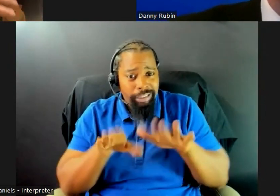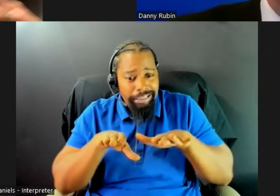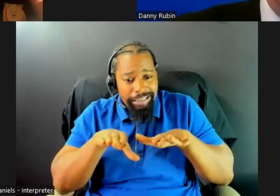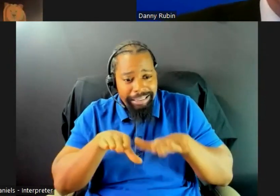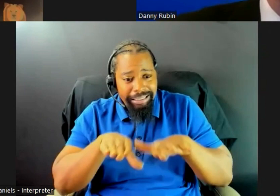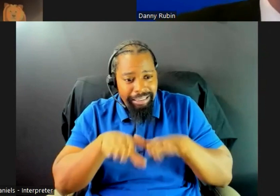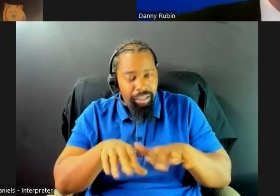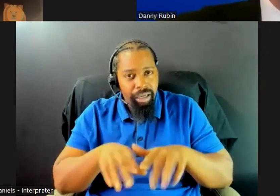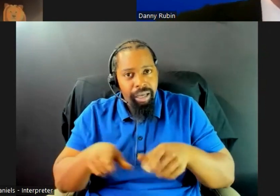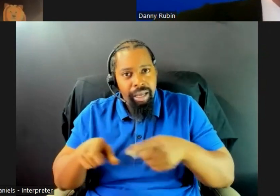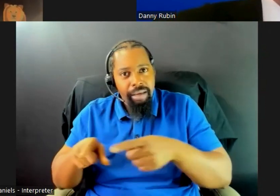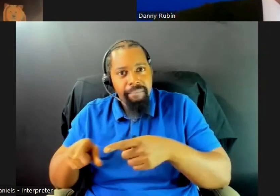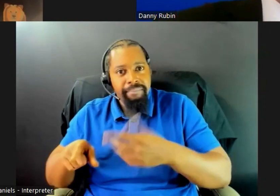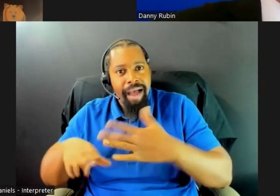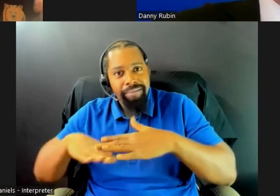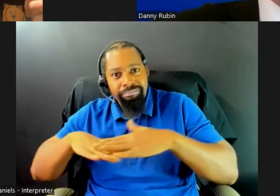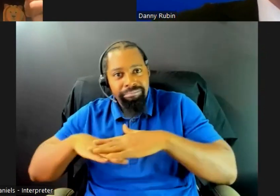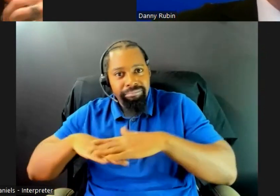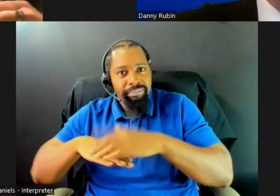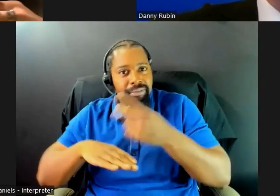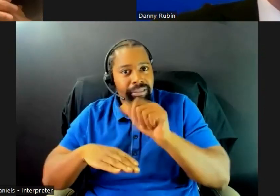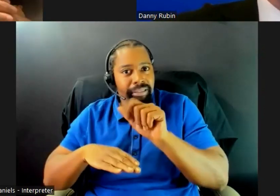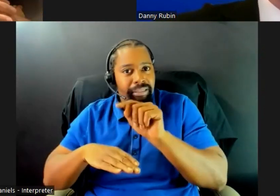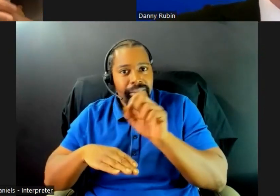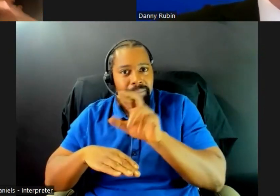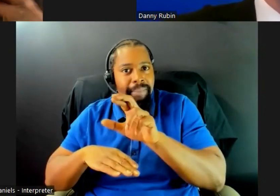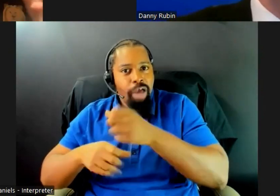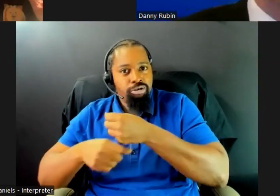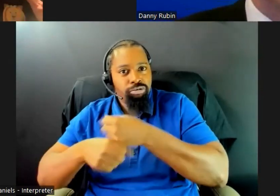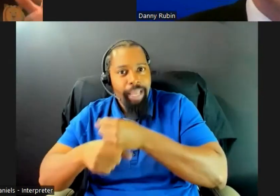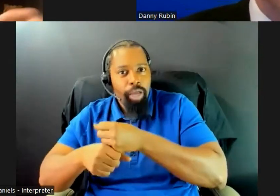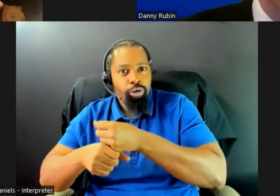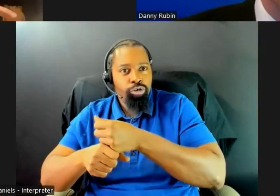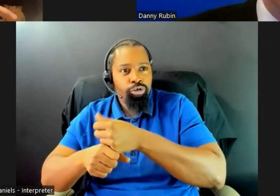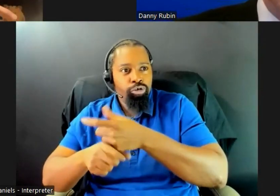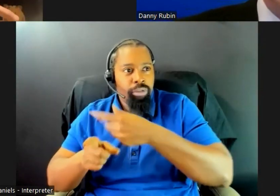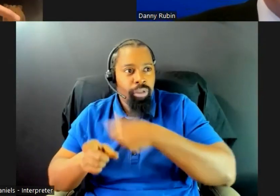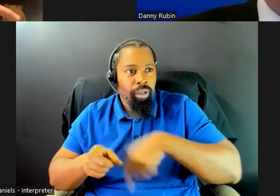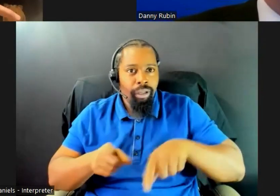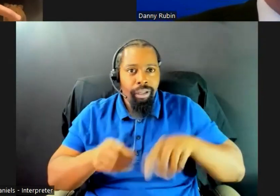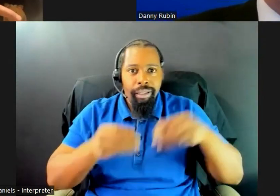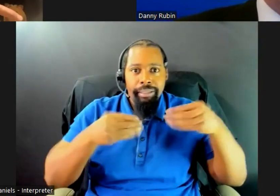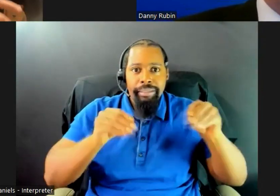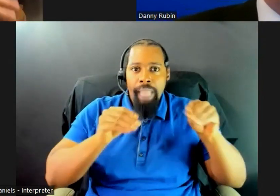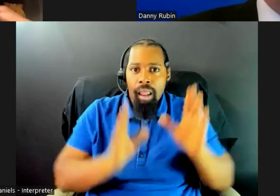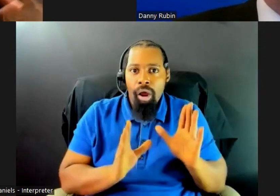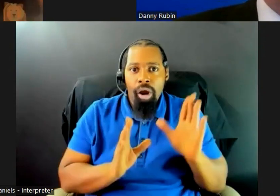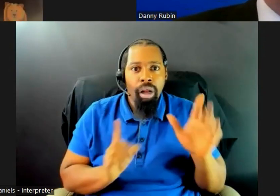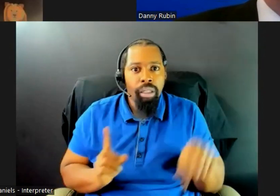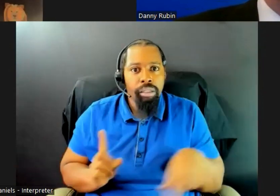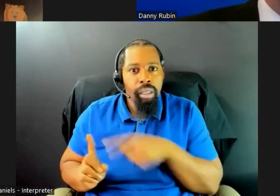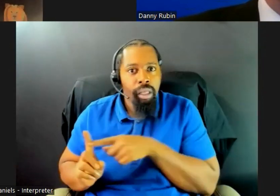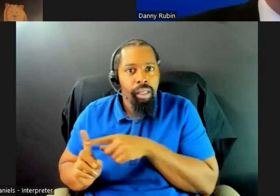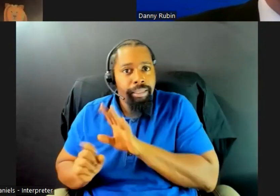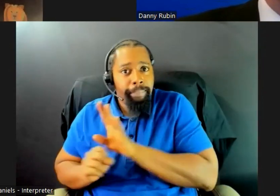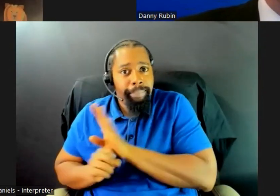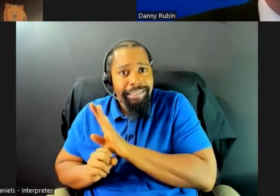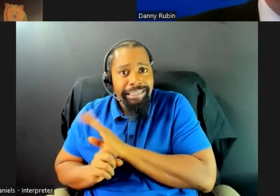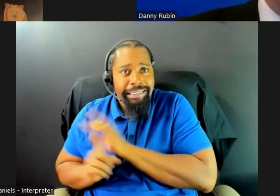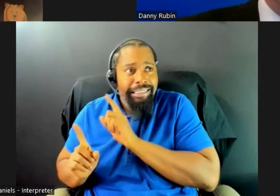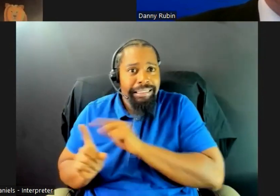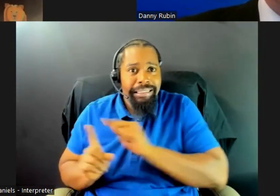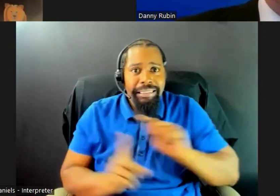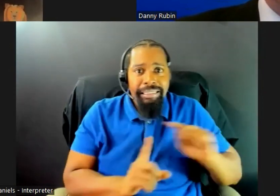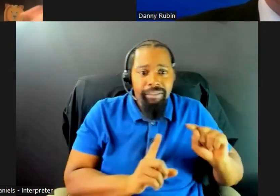without the sales people in the retail department. I'm nothing without the girls in